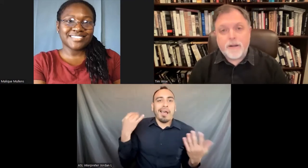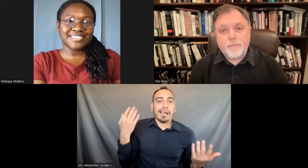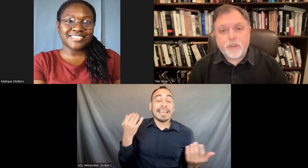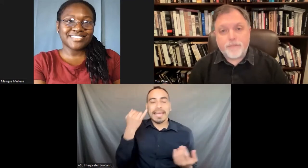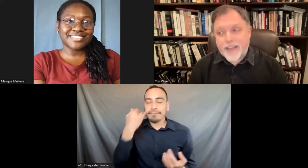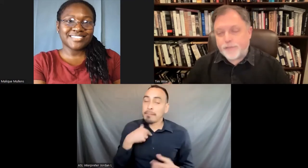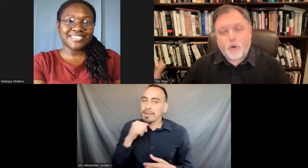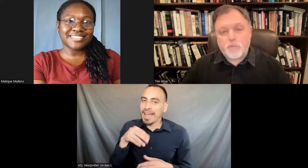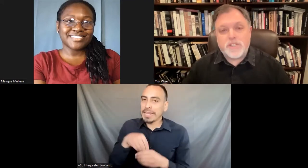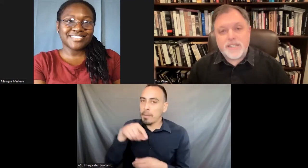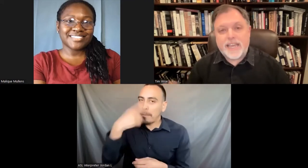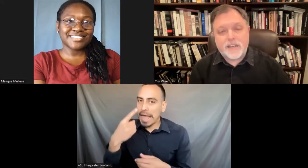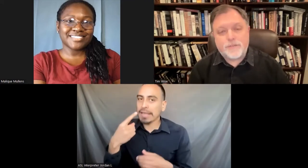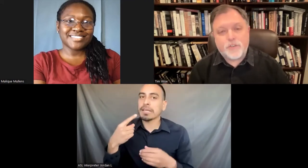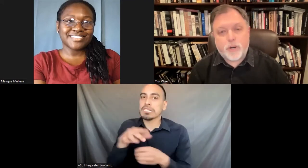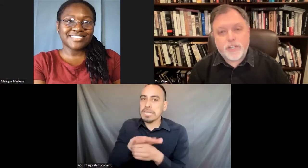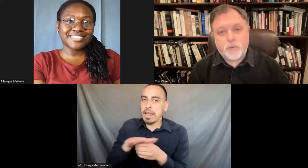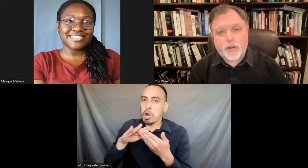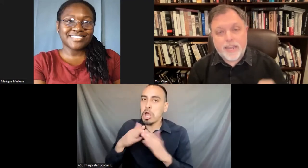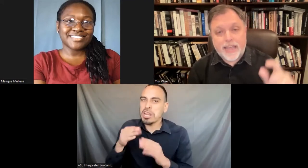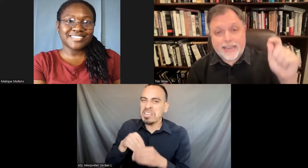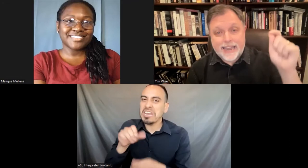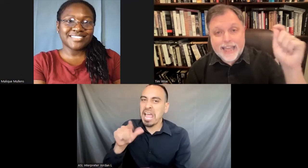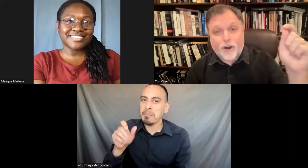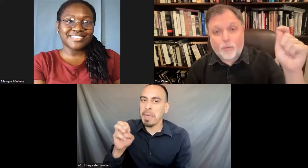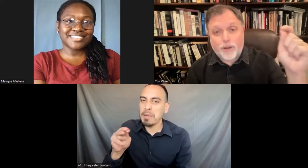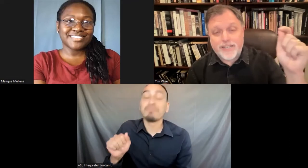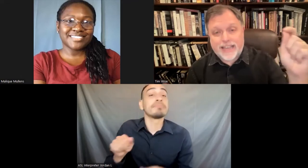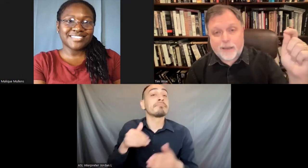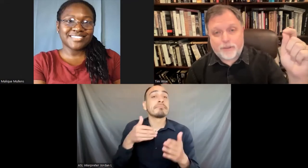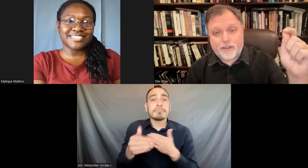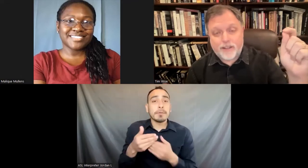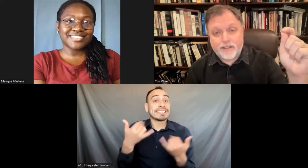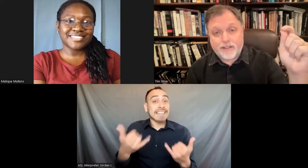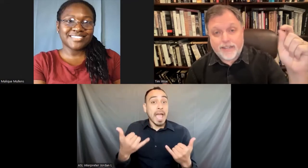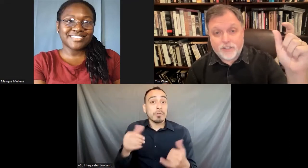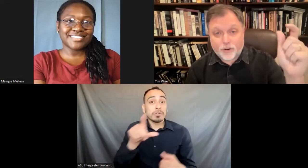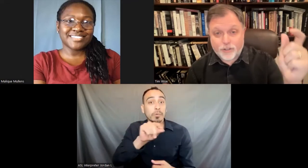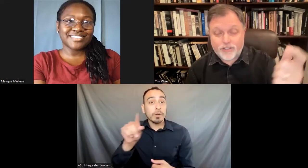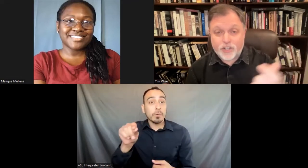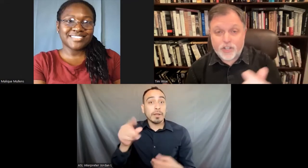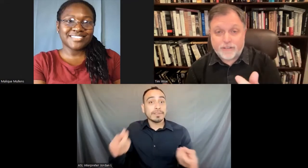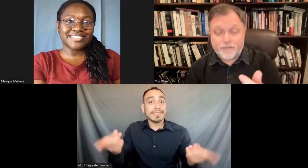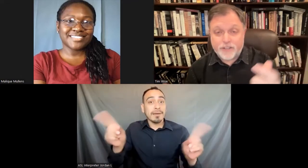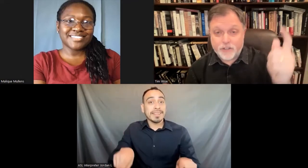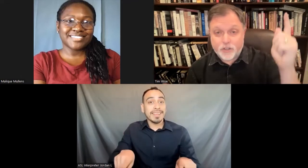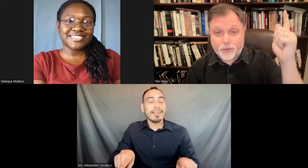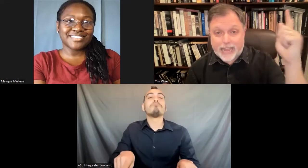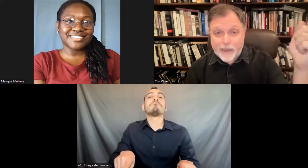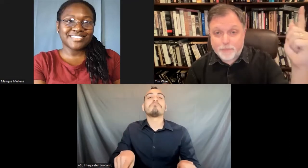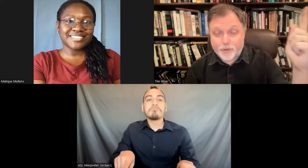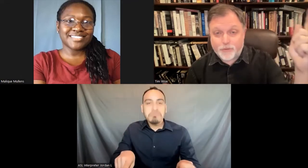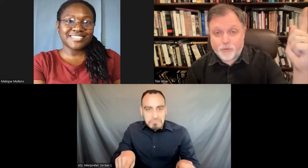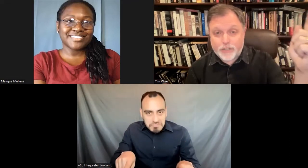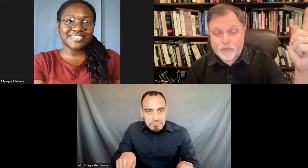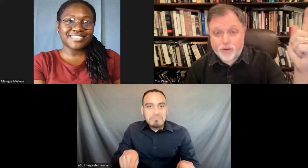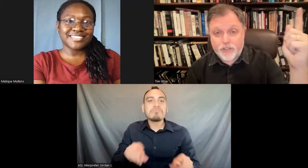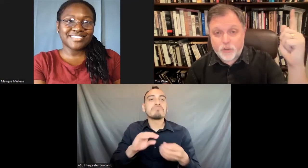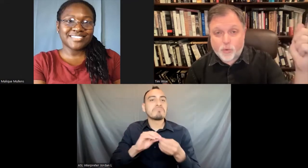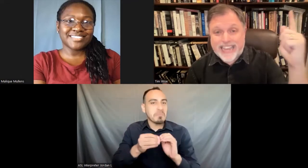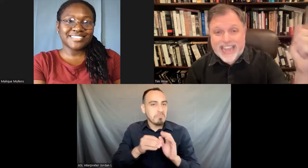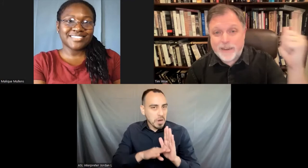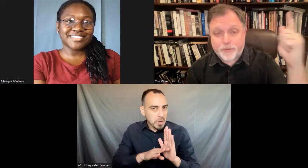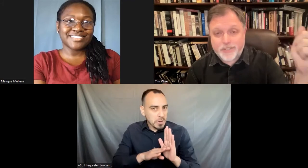Alabama. Fast forward to the end of 2020, and now what has happened? It starts to shift. So in April of